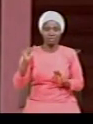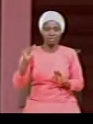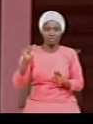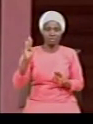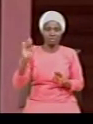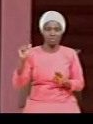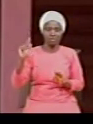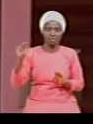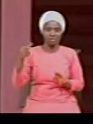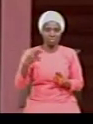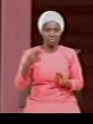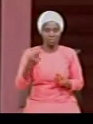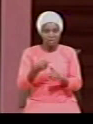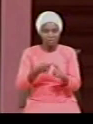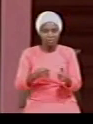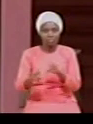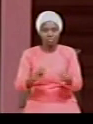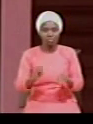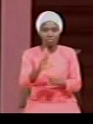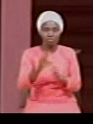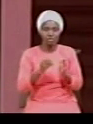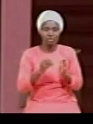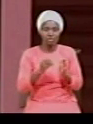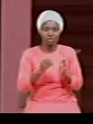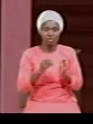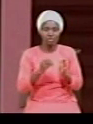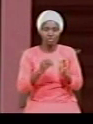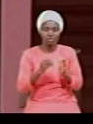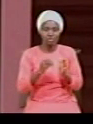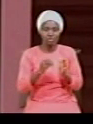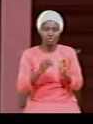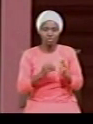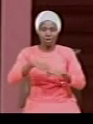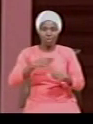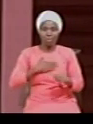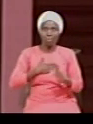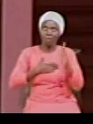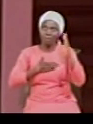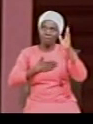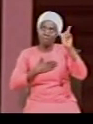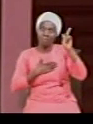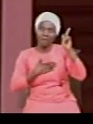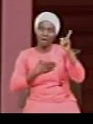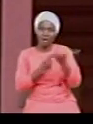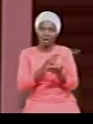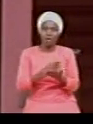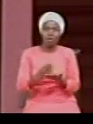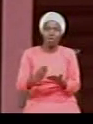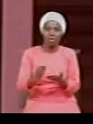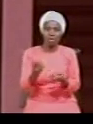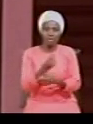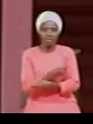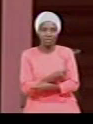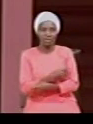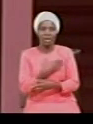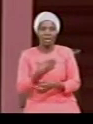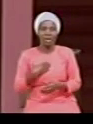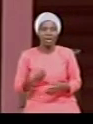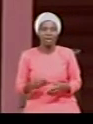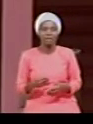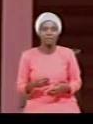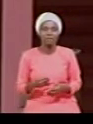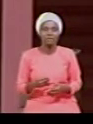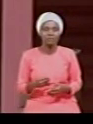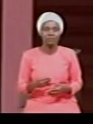day, and call the Sabbath a delight, the holy of the